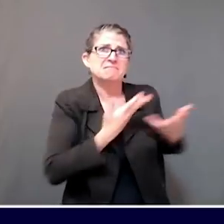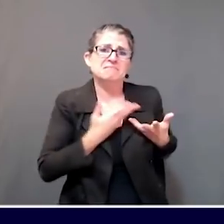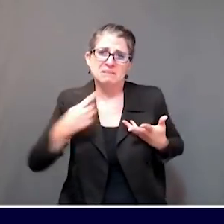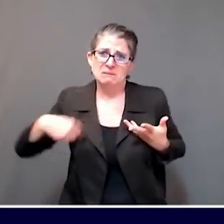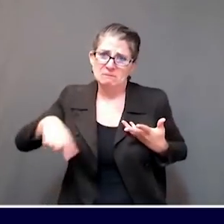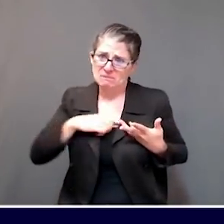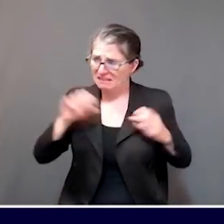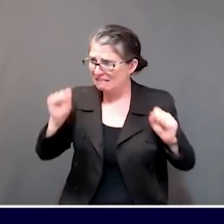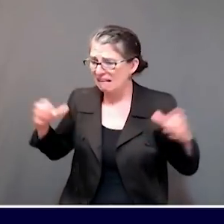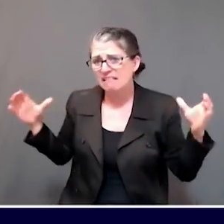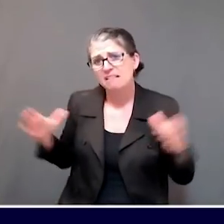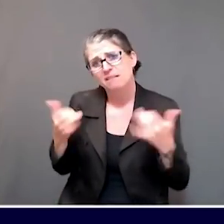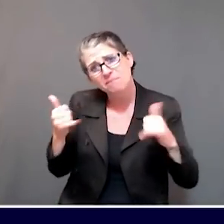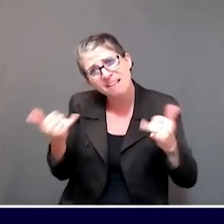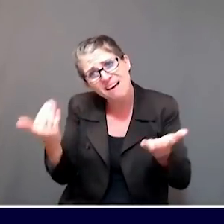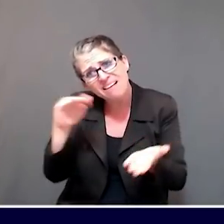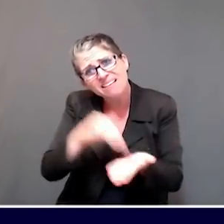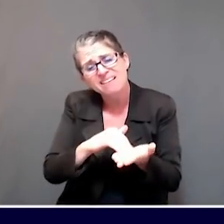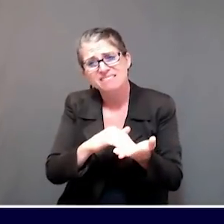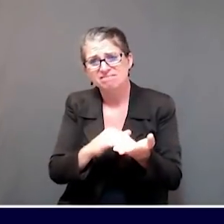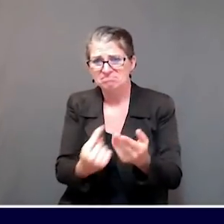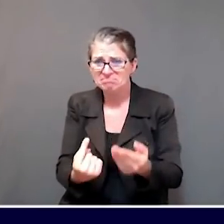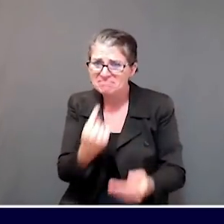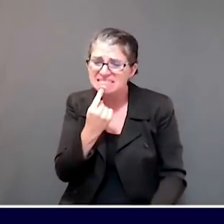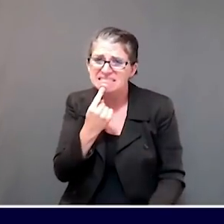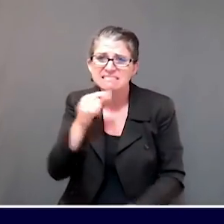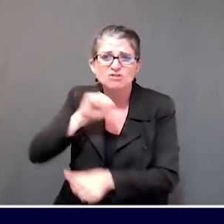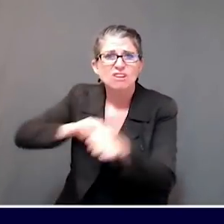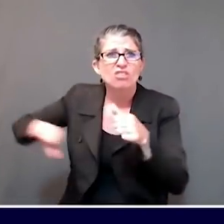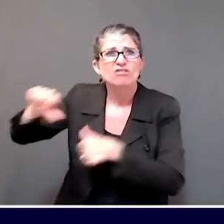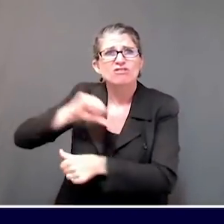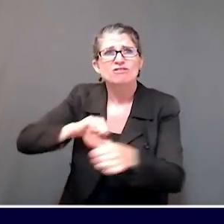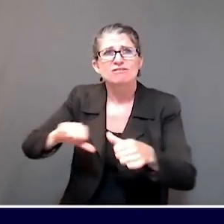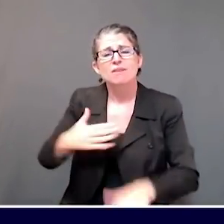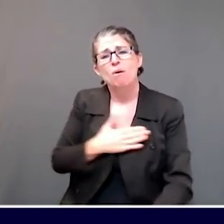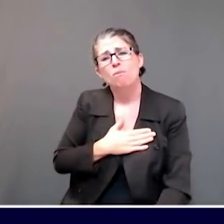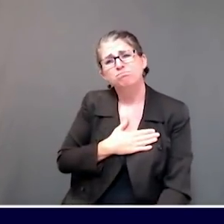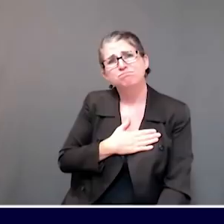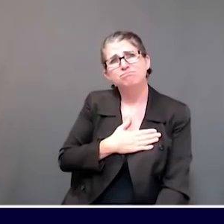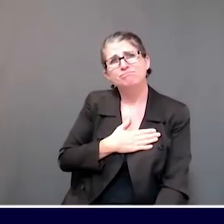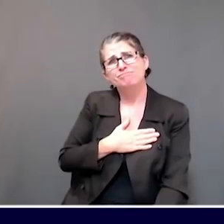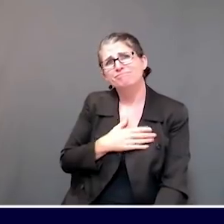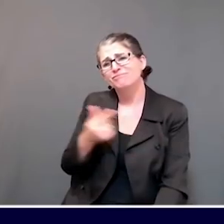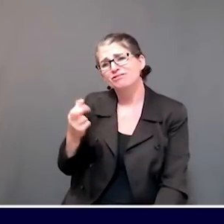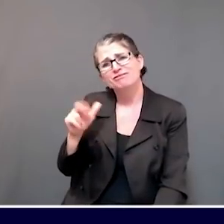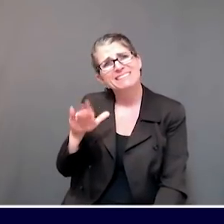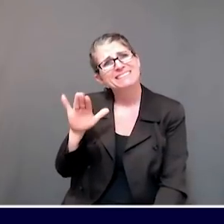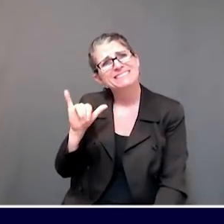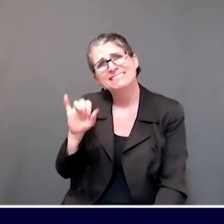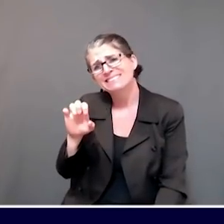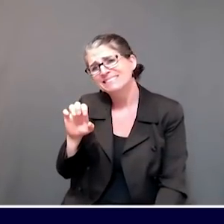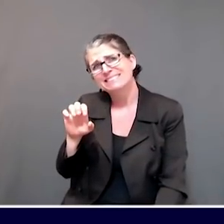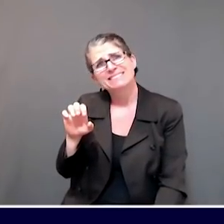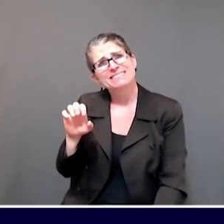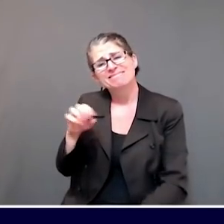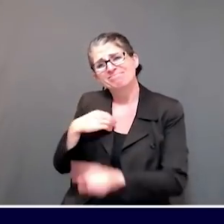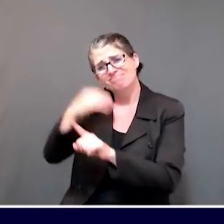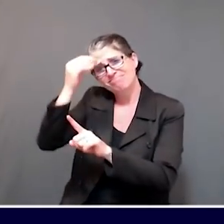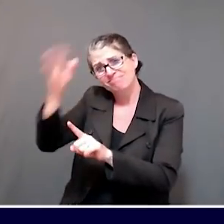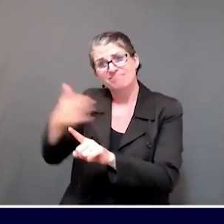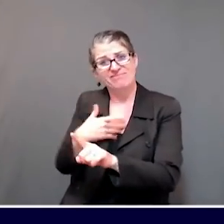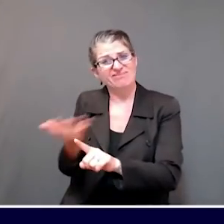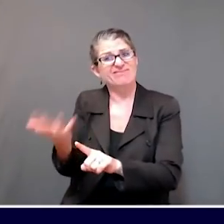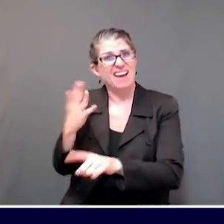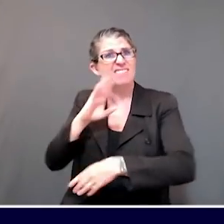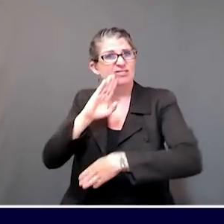having raised 5 girls myself, I want you to listen to your parents first and foremost, but I want you to know that your governor cares about